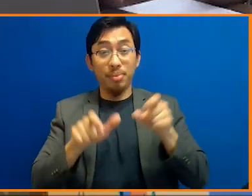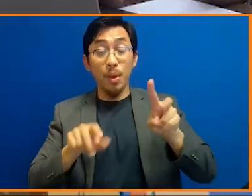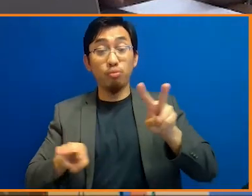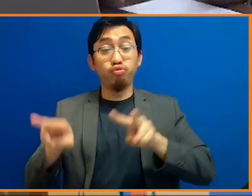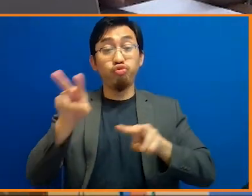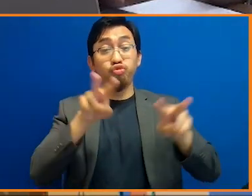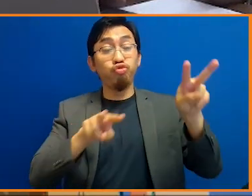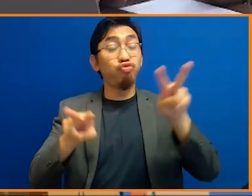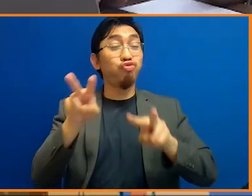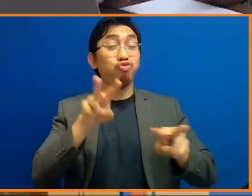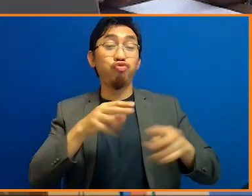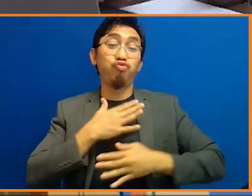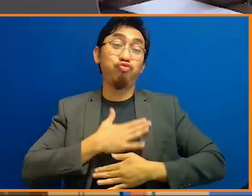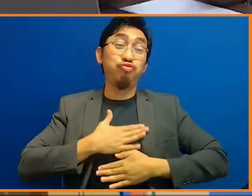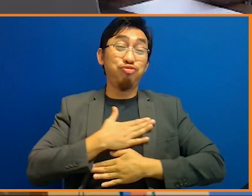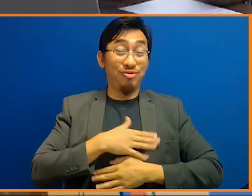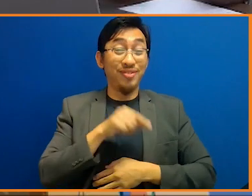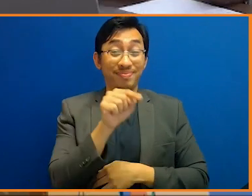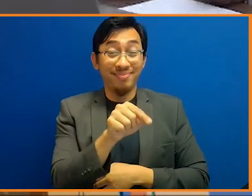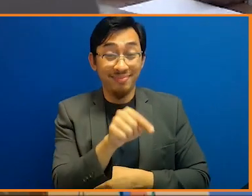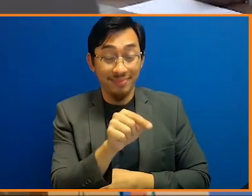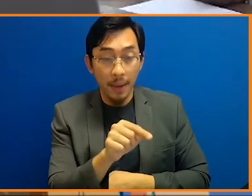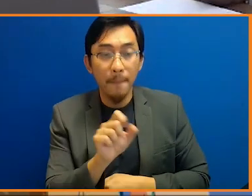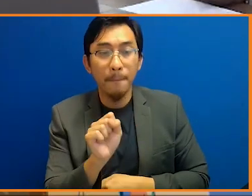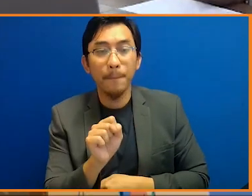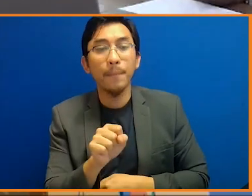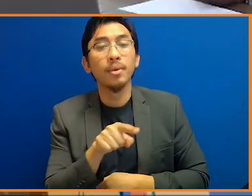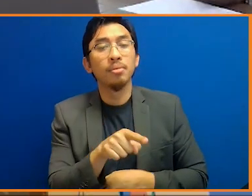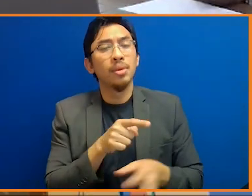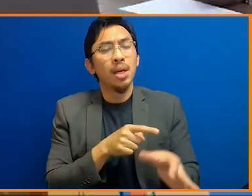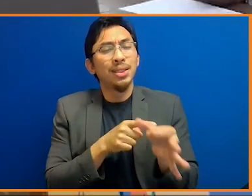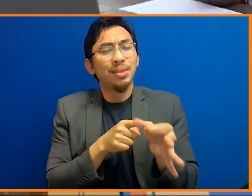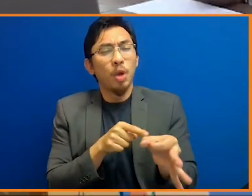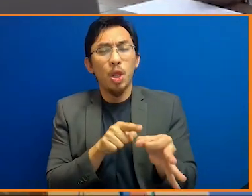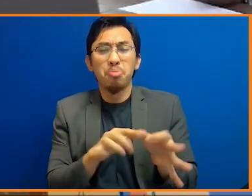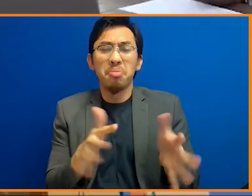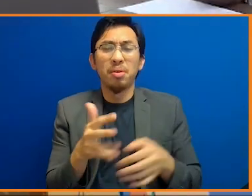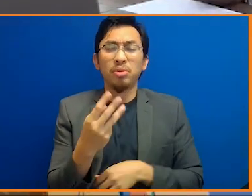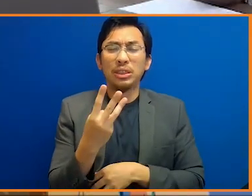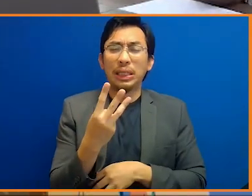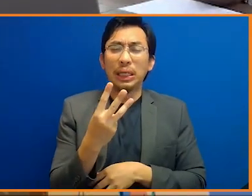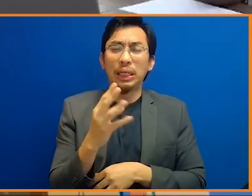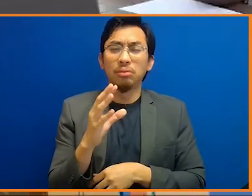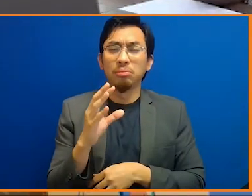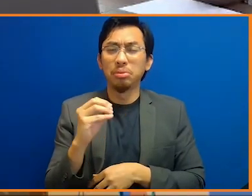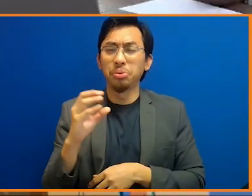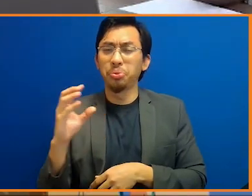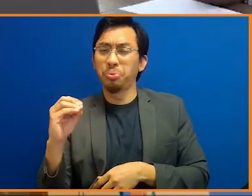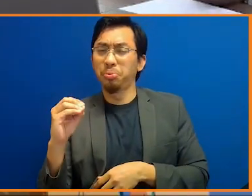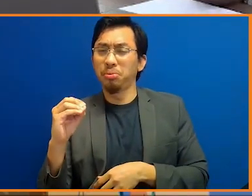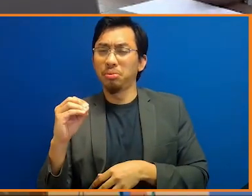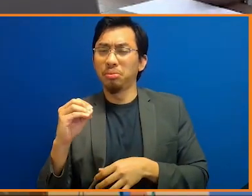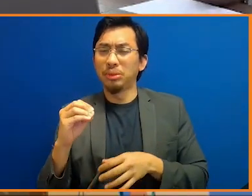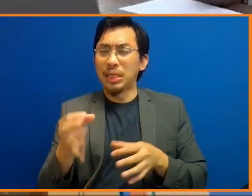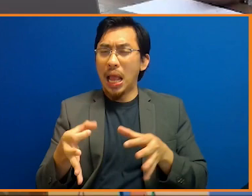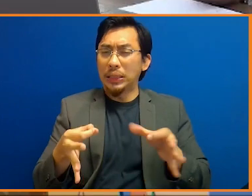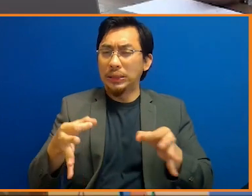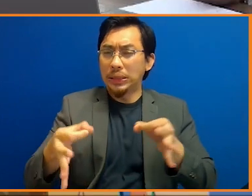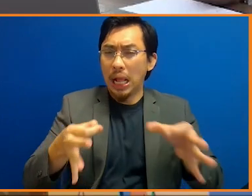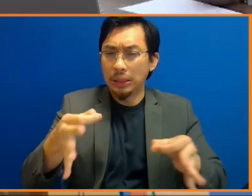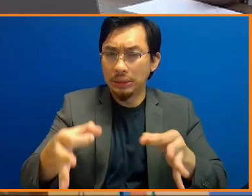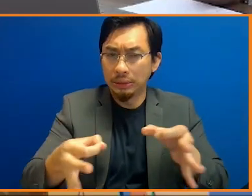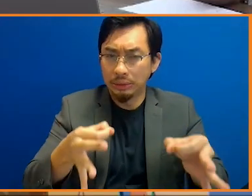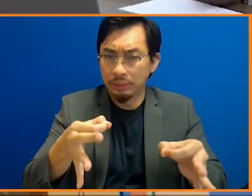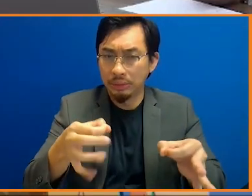a famous tourist area. So actually, that small island, like almost